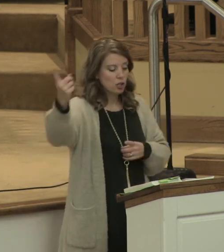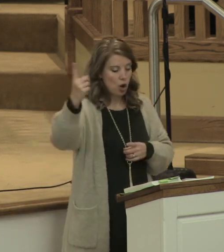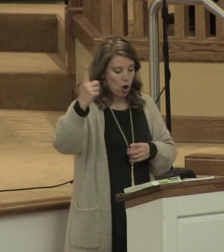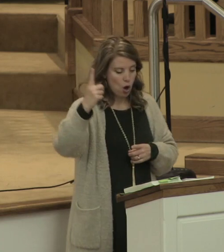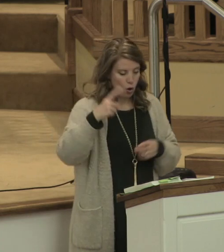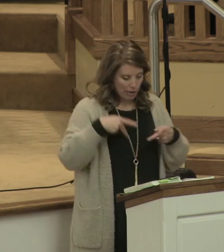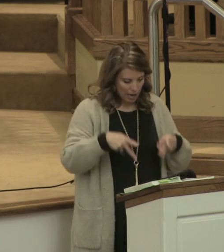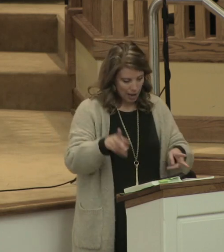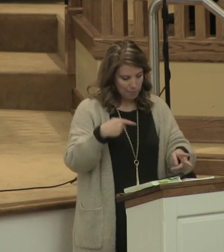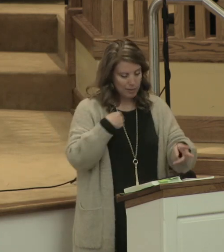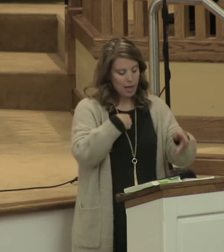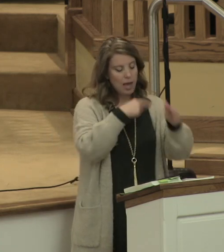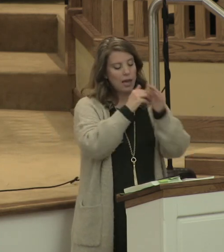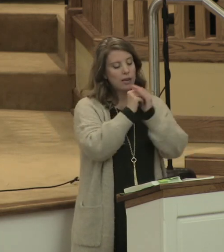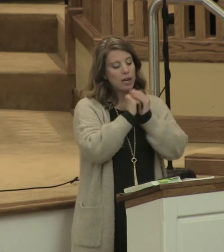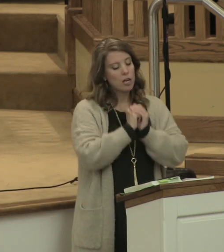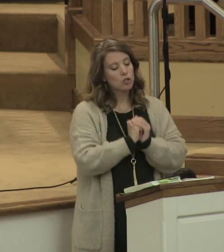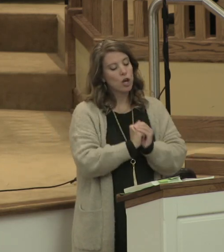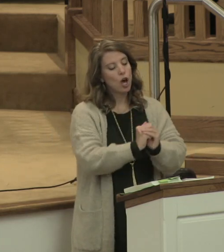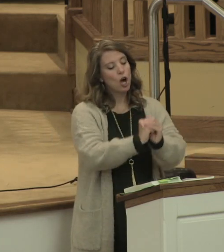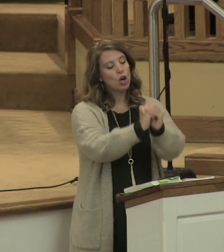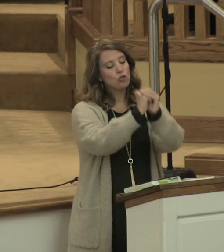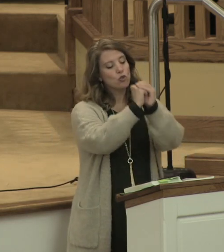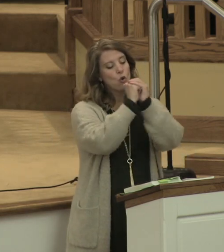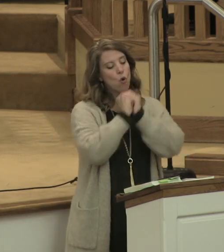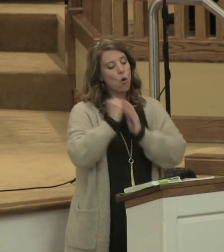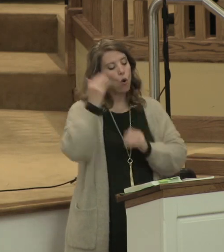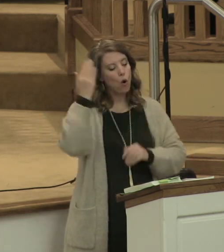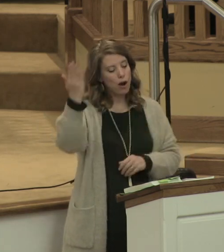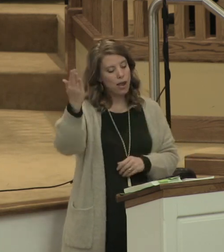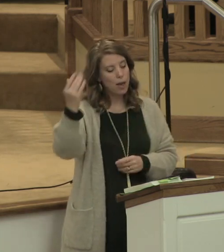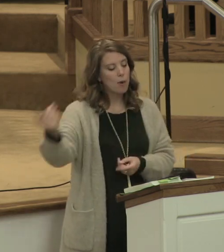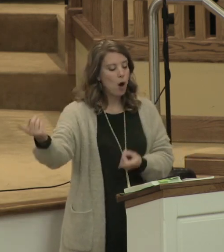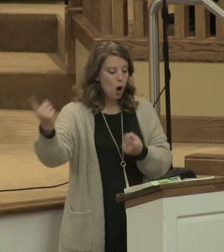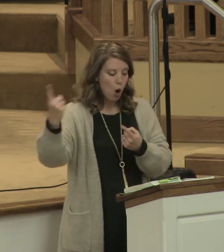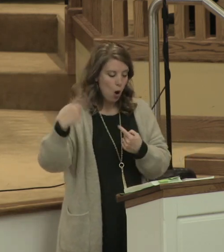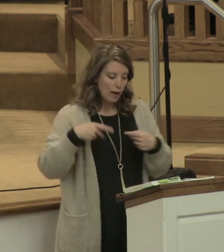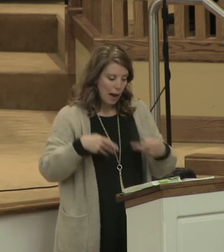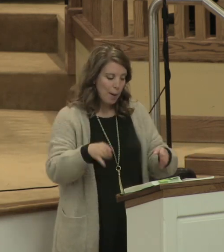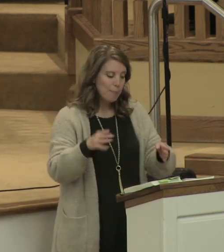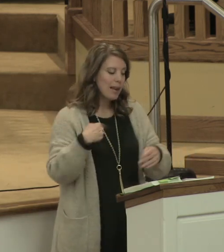angels. Oh, come, let us adore.